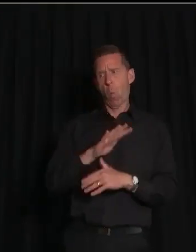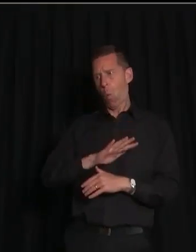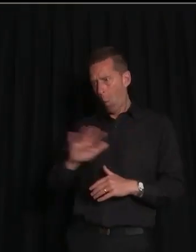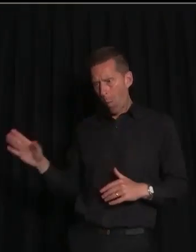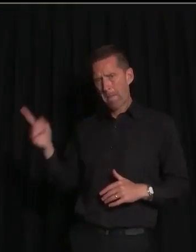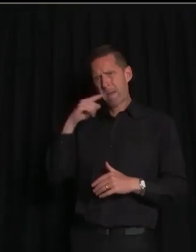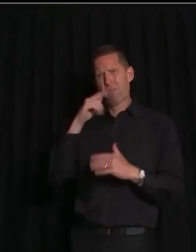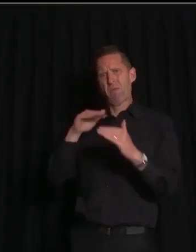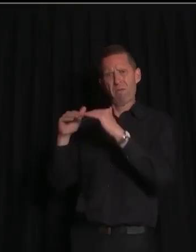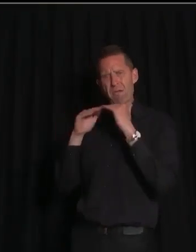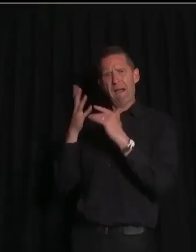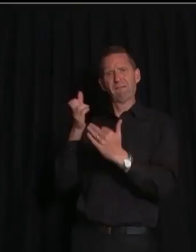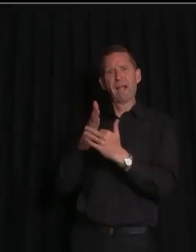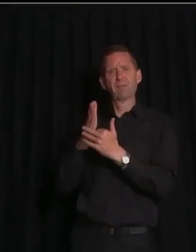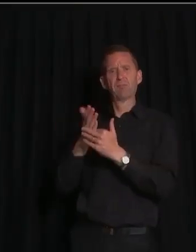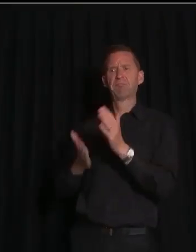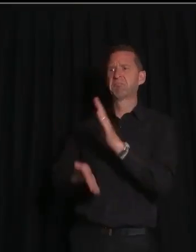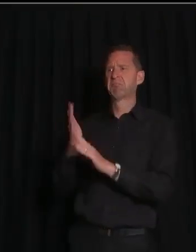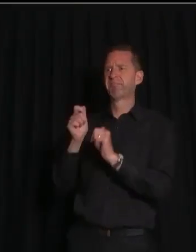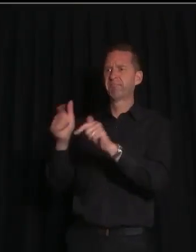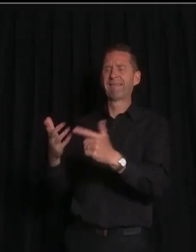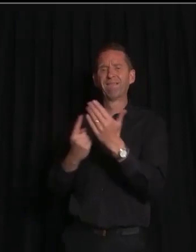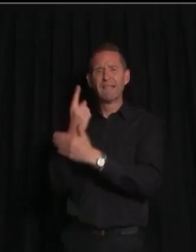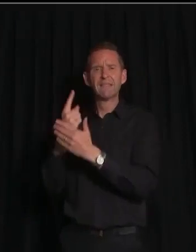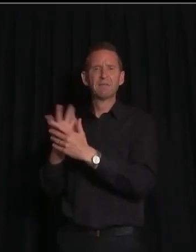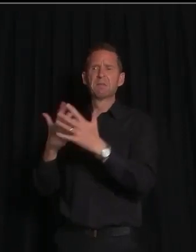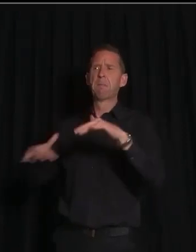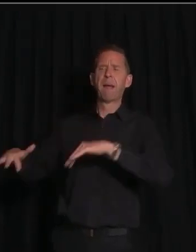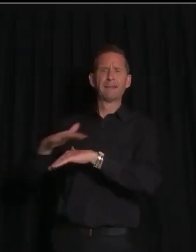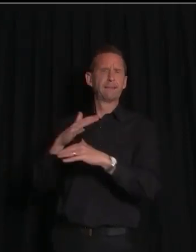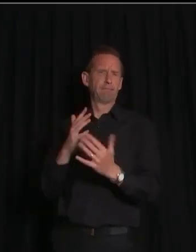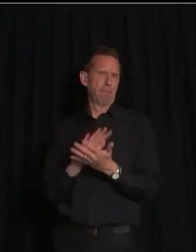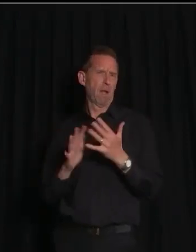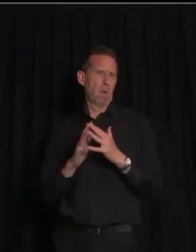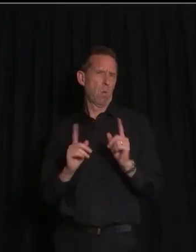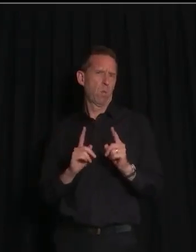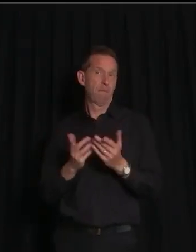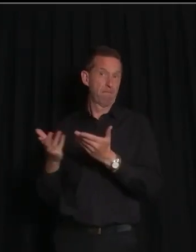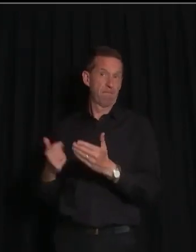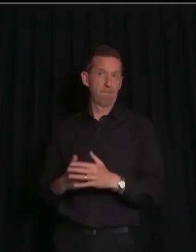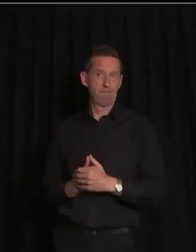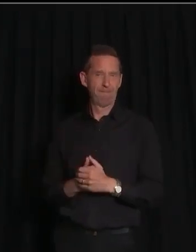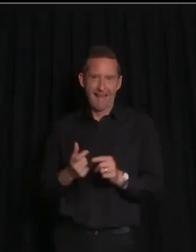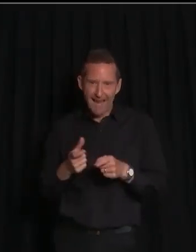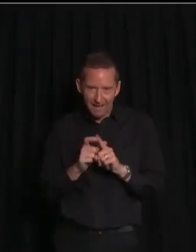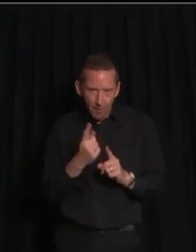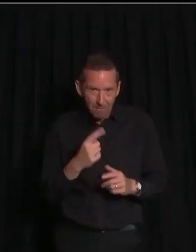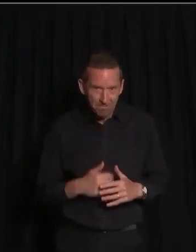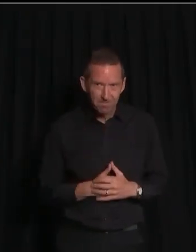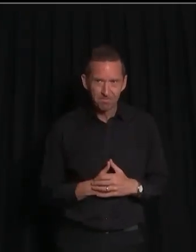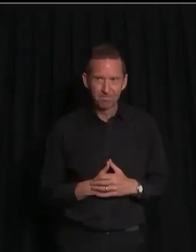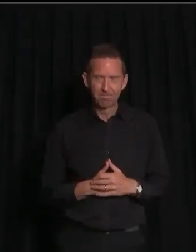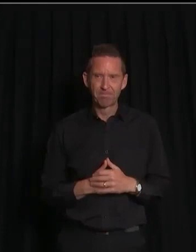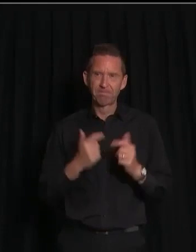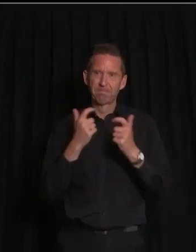have equal access to events and spaces? That's a difficult one, I have